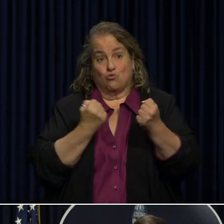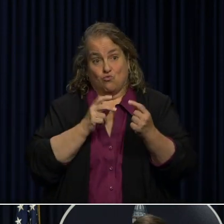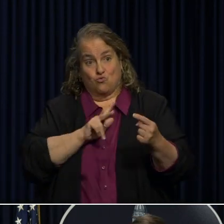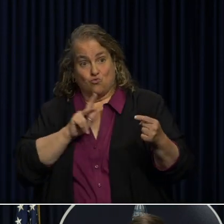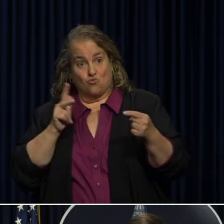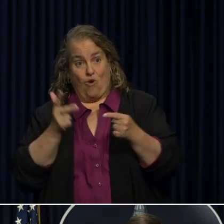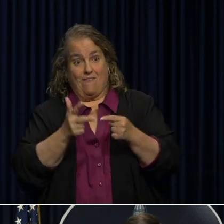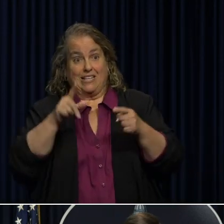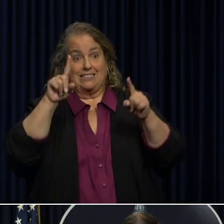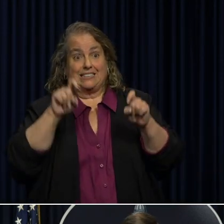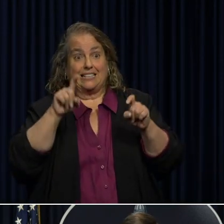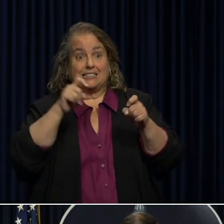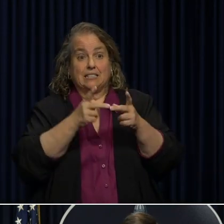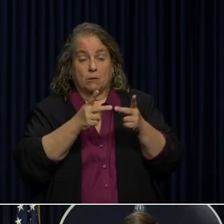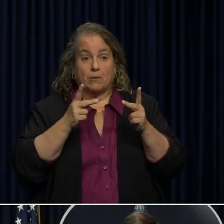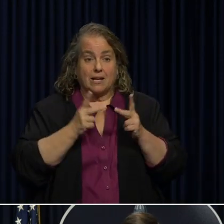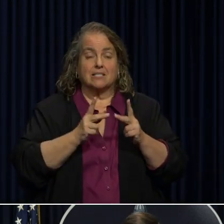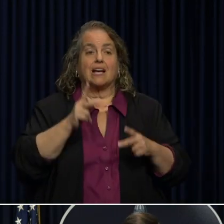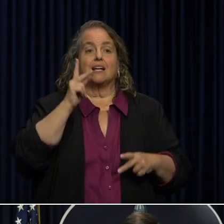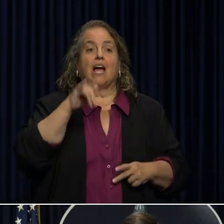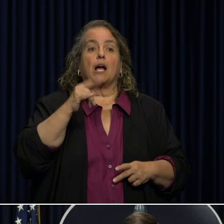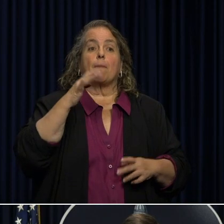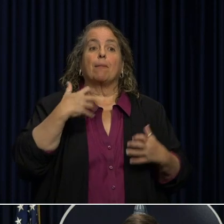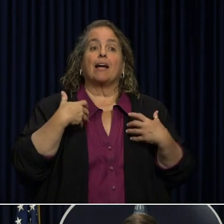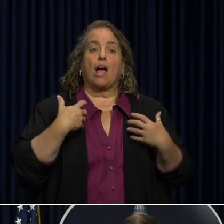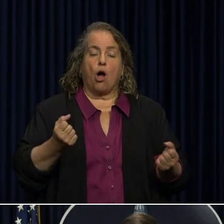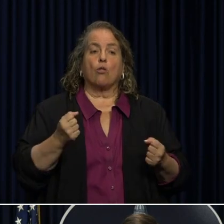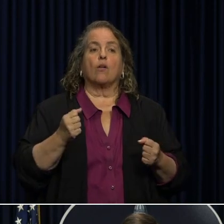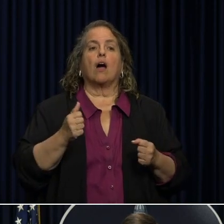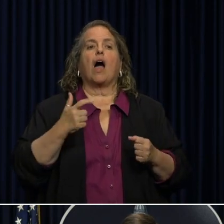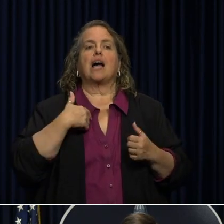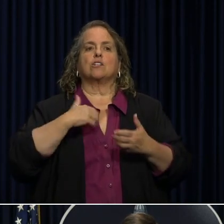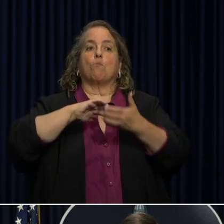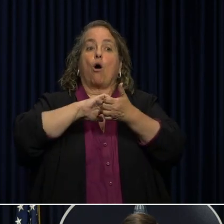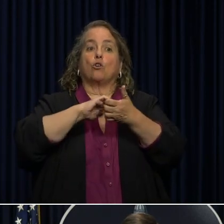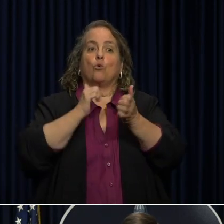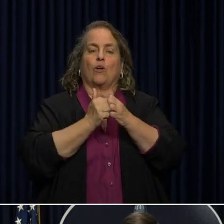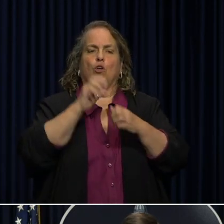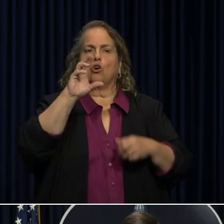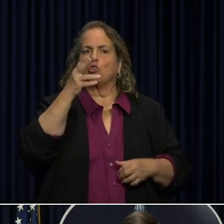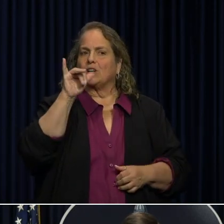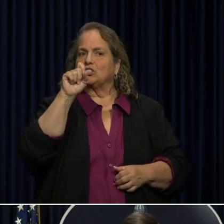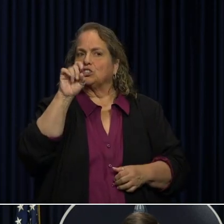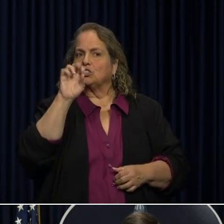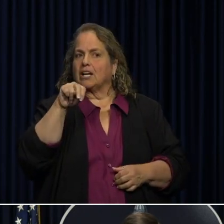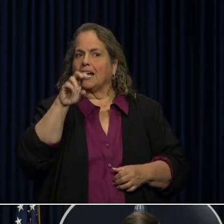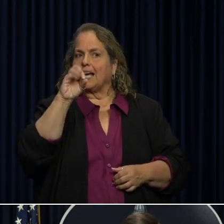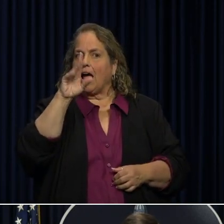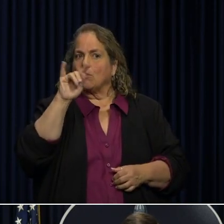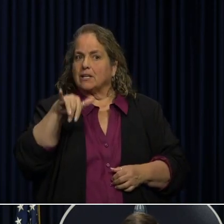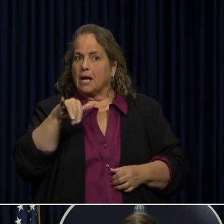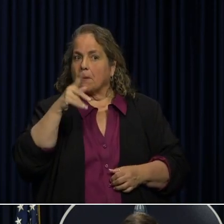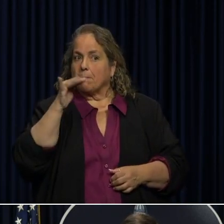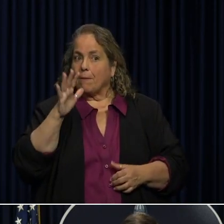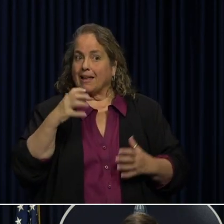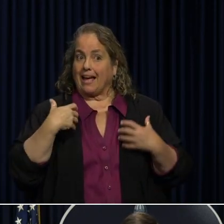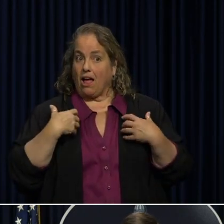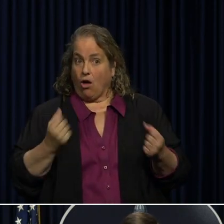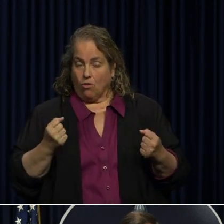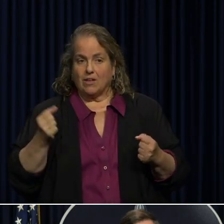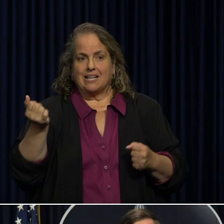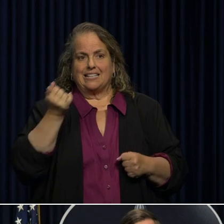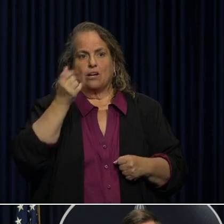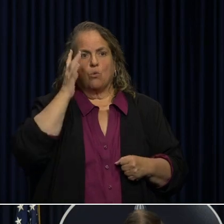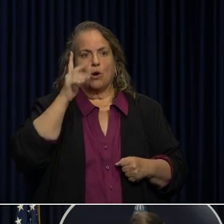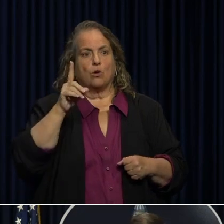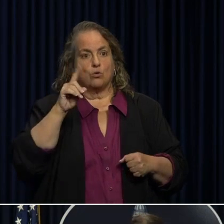Department of Public Health has partnered with the Christian County Health Department to provide drive-through testing for up to 70 people a day at